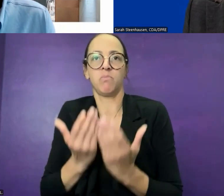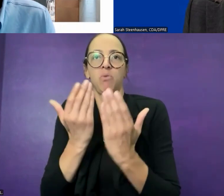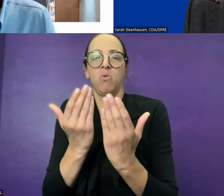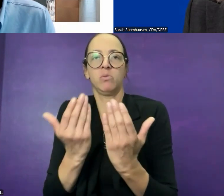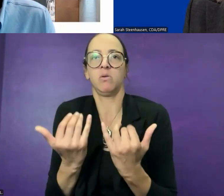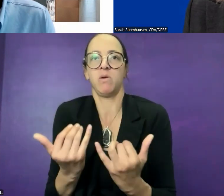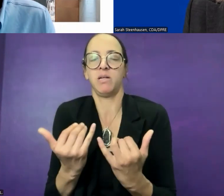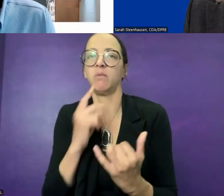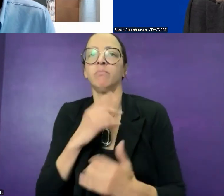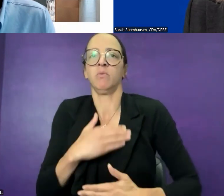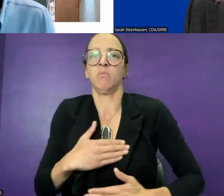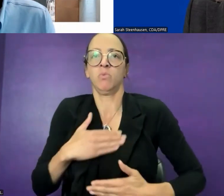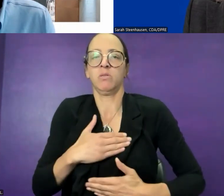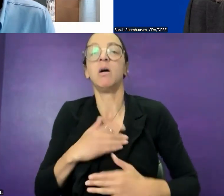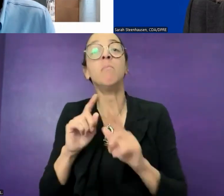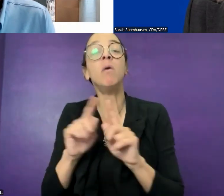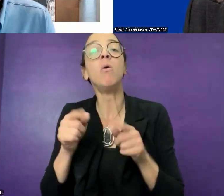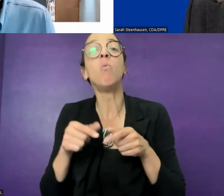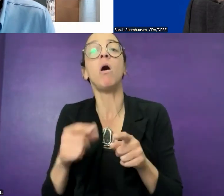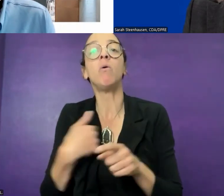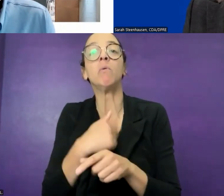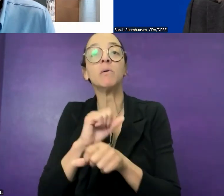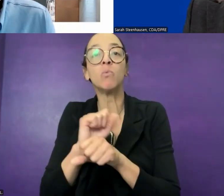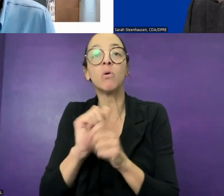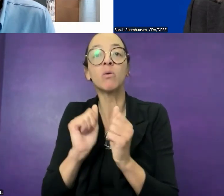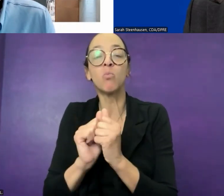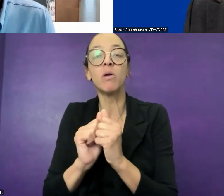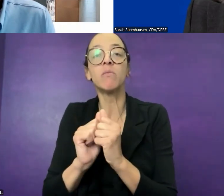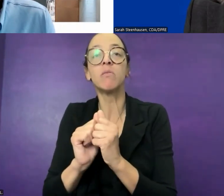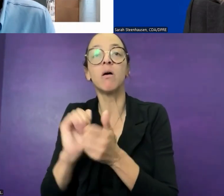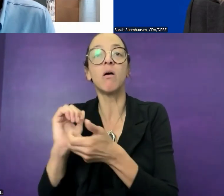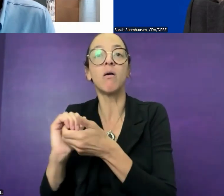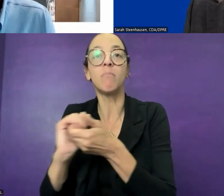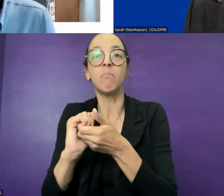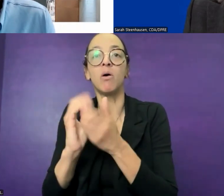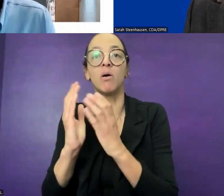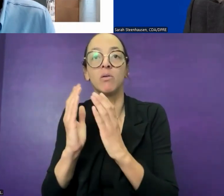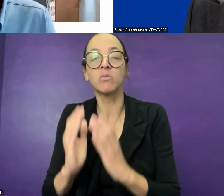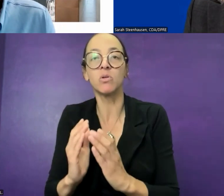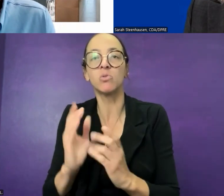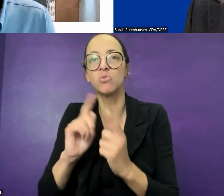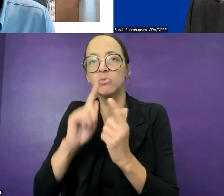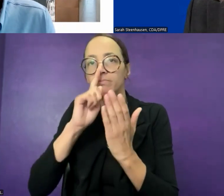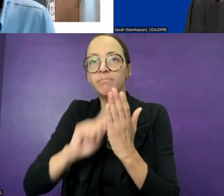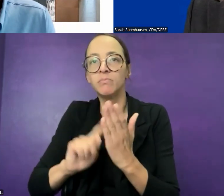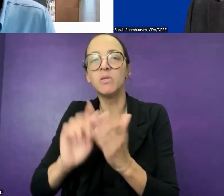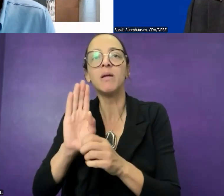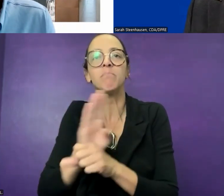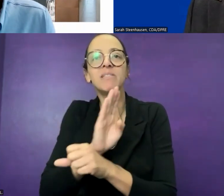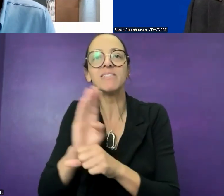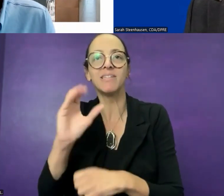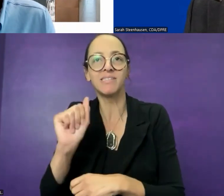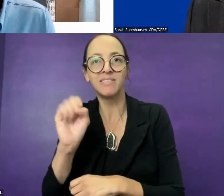to try and define the business case for this type of a potential pilot project, and we work closely,